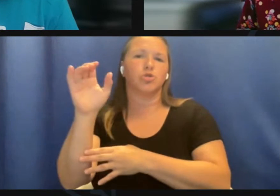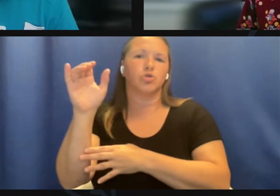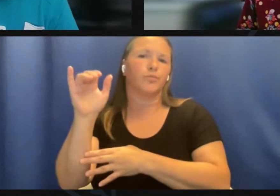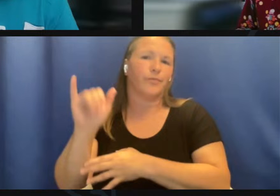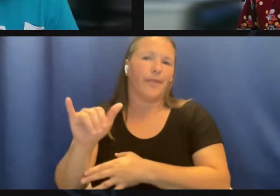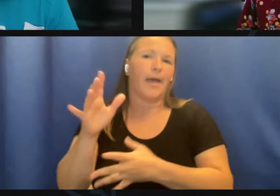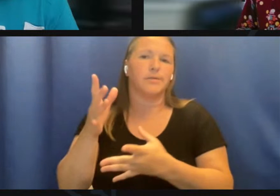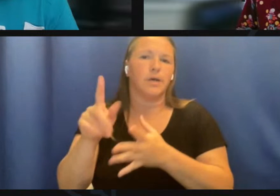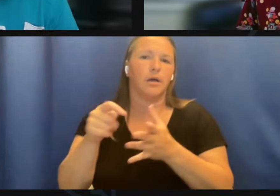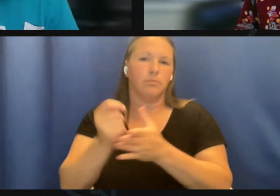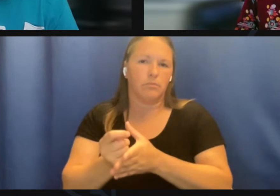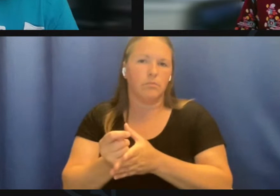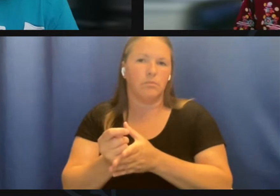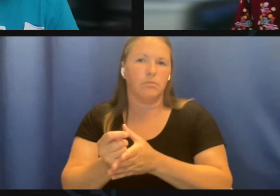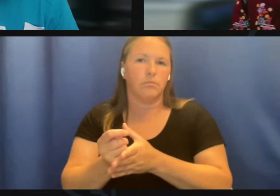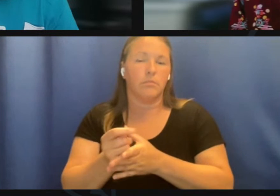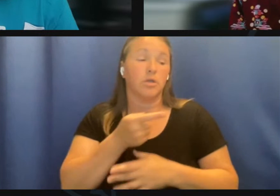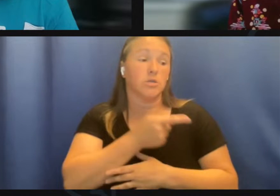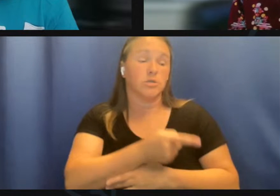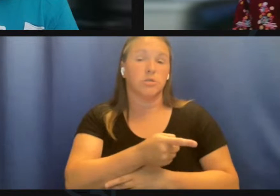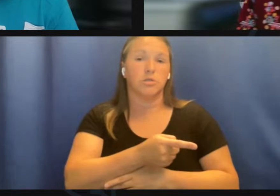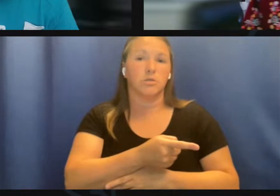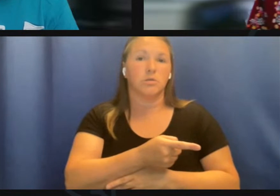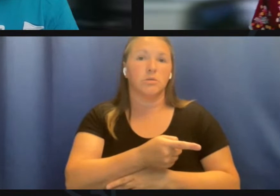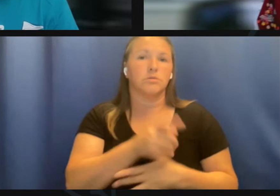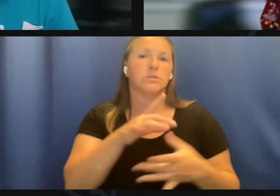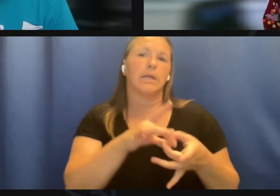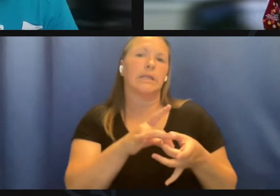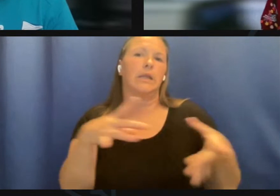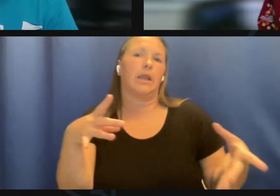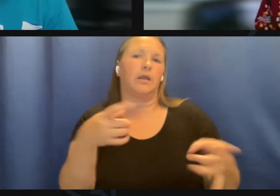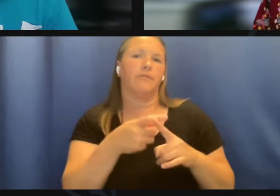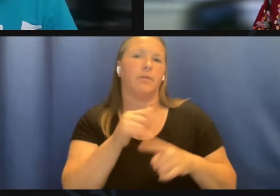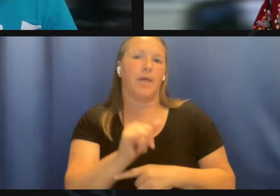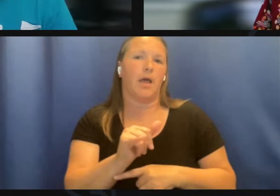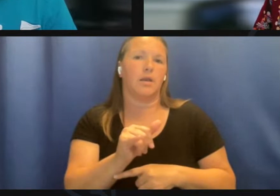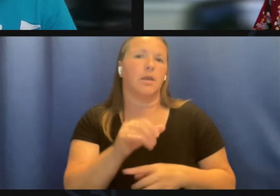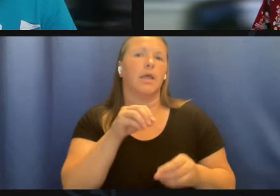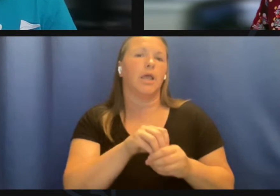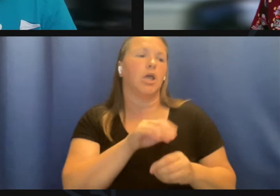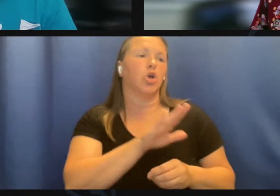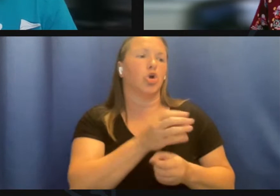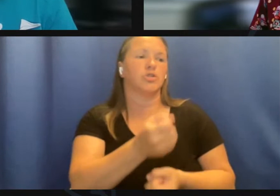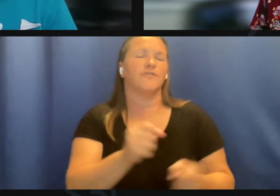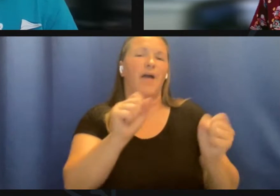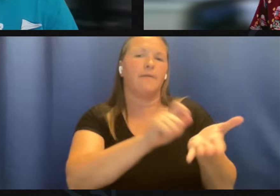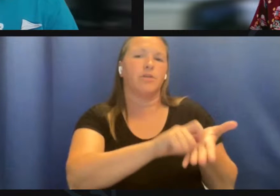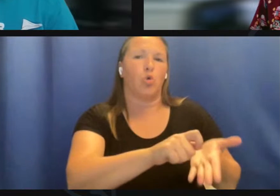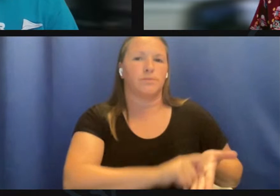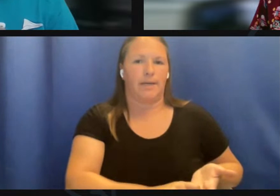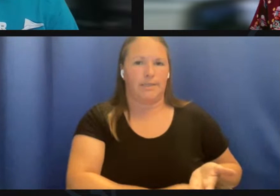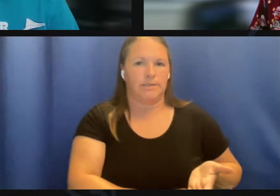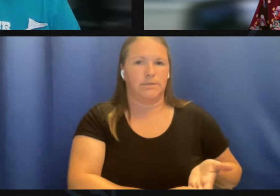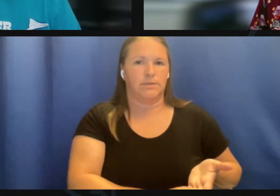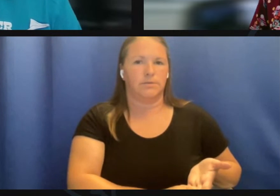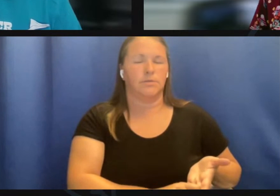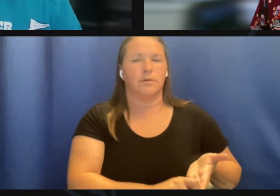and she is remarkably disconnected in her surviving correspondence